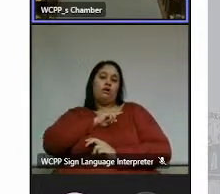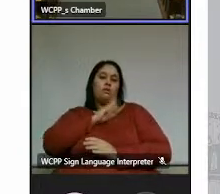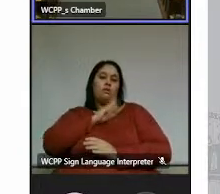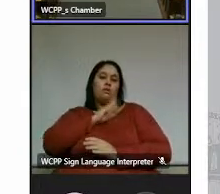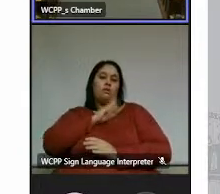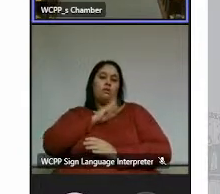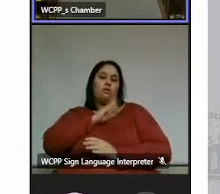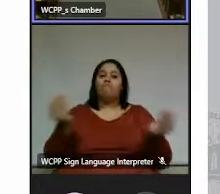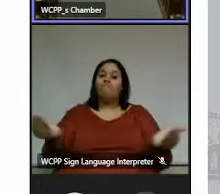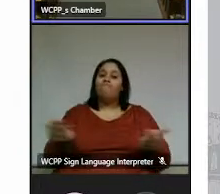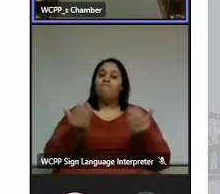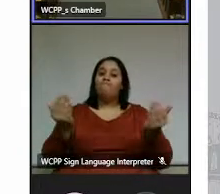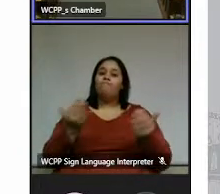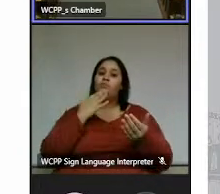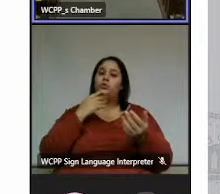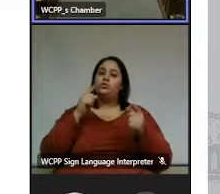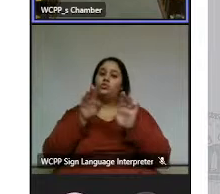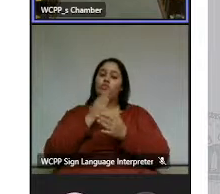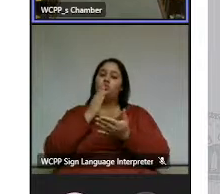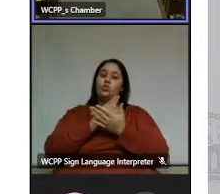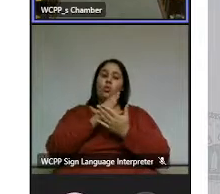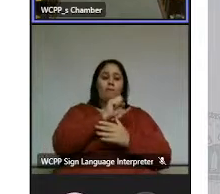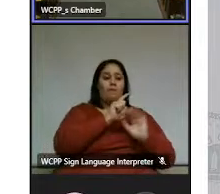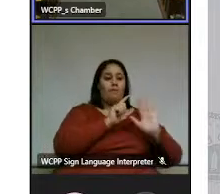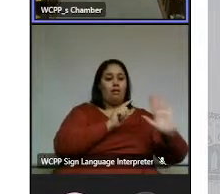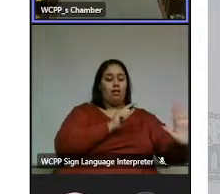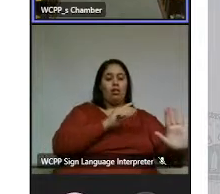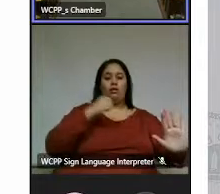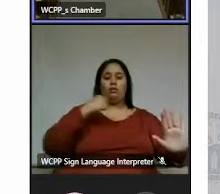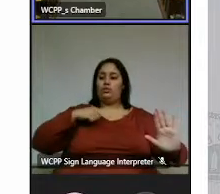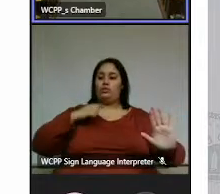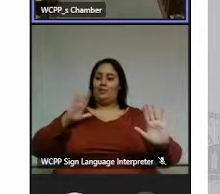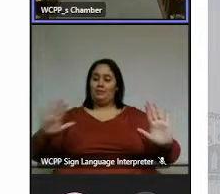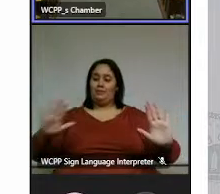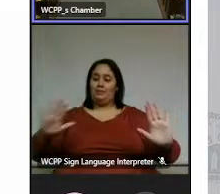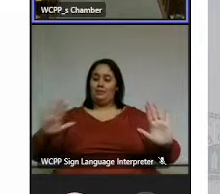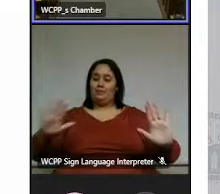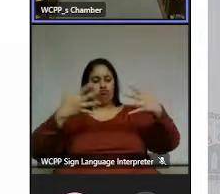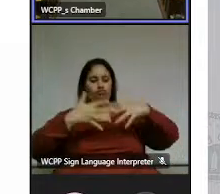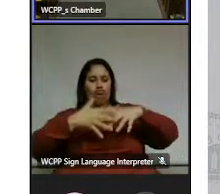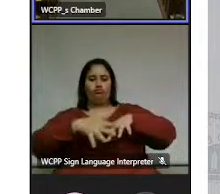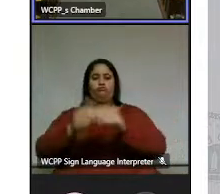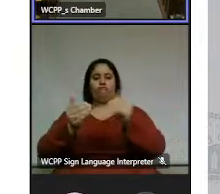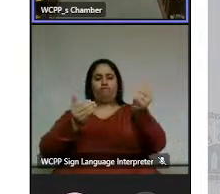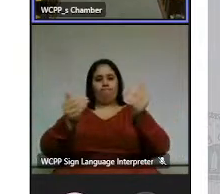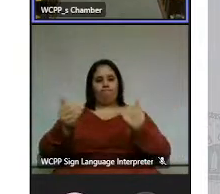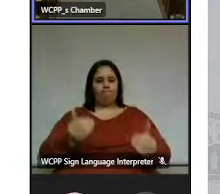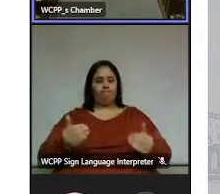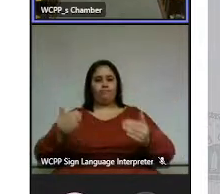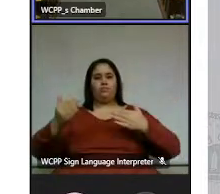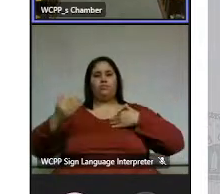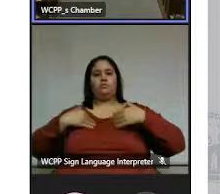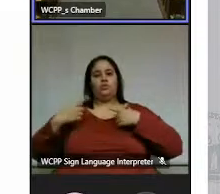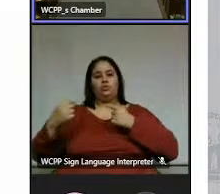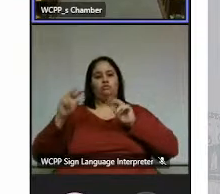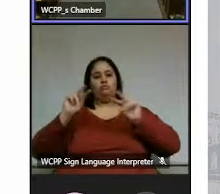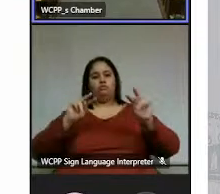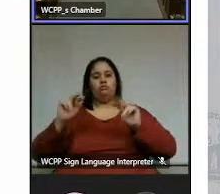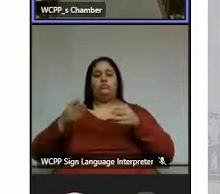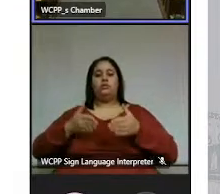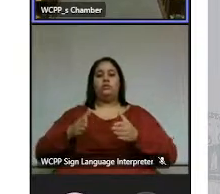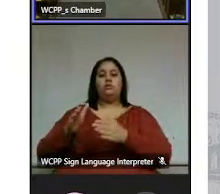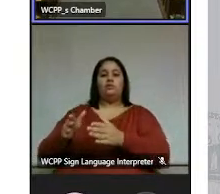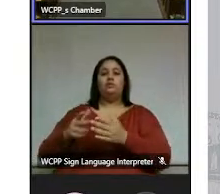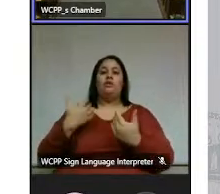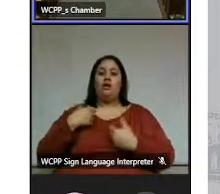encourage synchronization of provincial and municipal legislation administering roads. Standard draft bylaws have been drafted